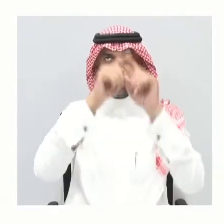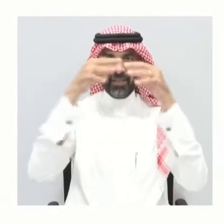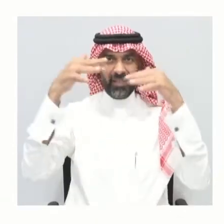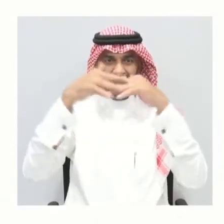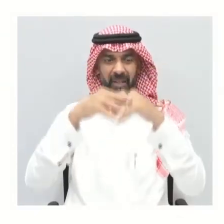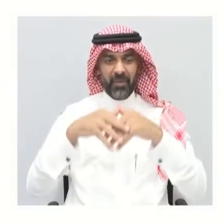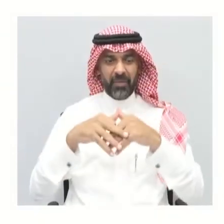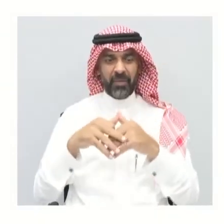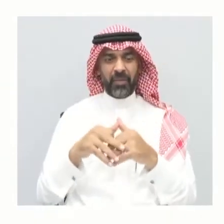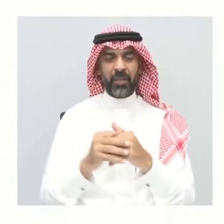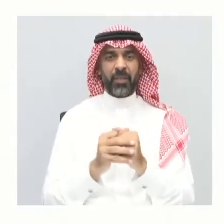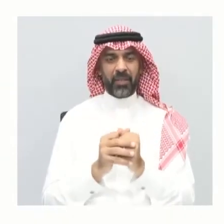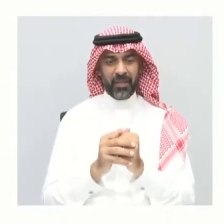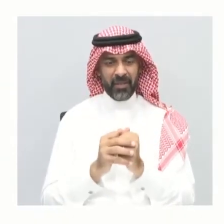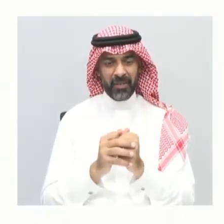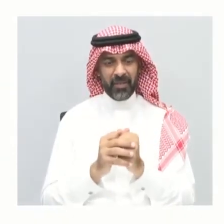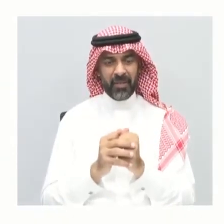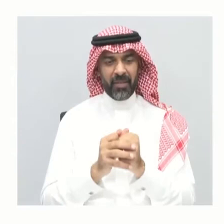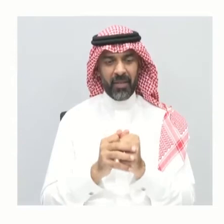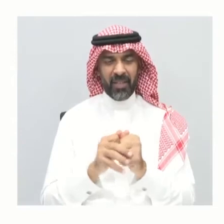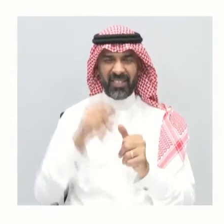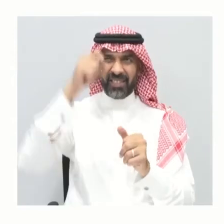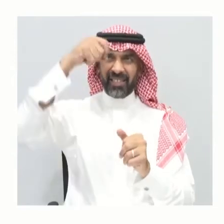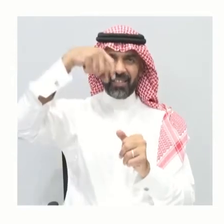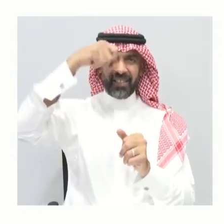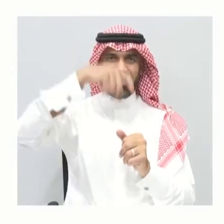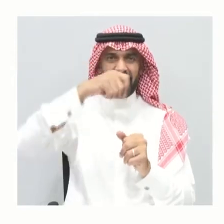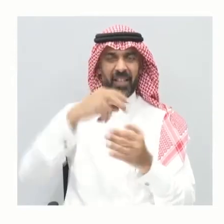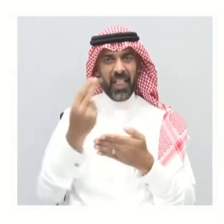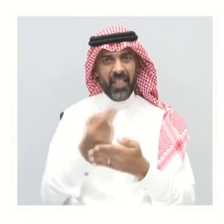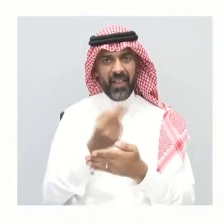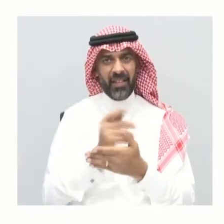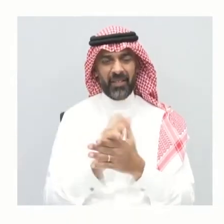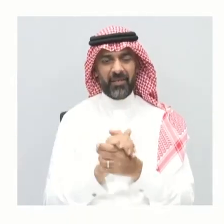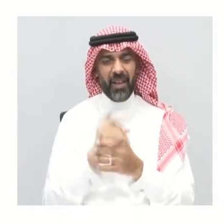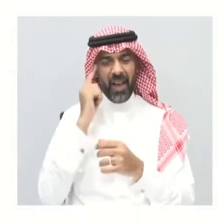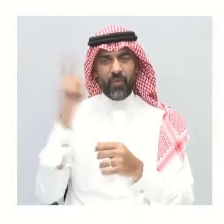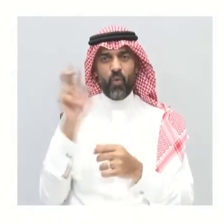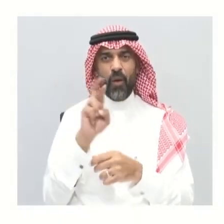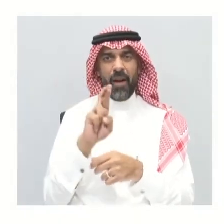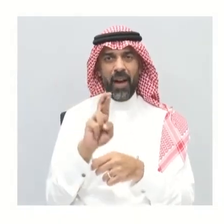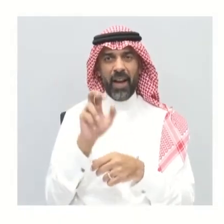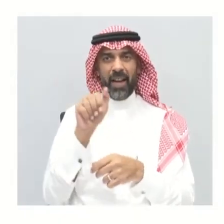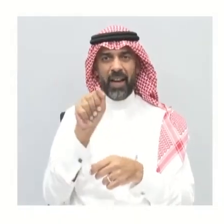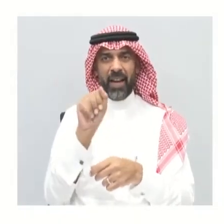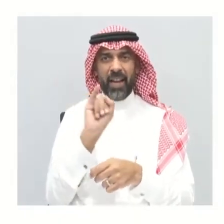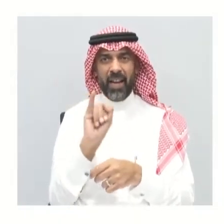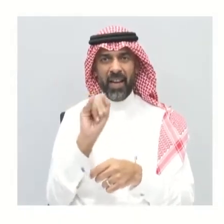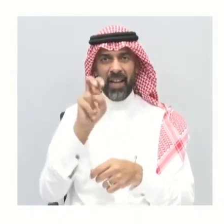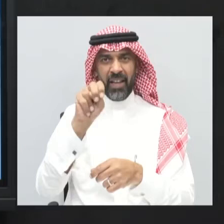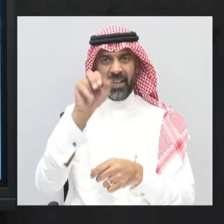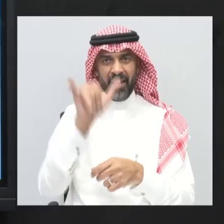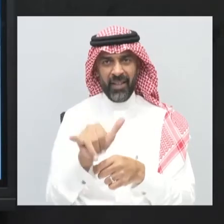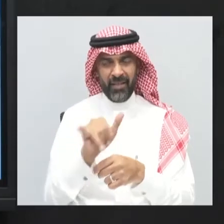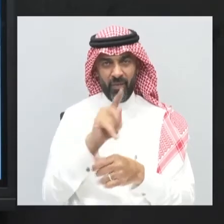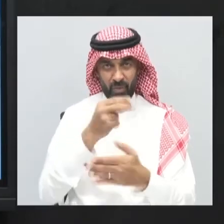Because it's really cloudy when it gets rainy, right? There you go. Excellent. Are you drawing